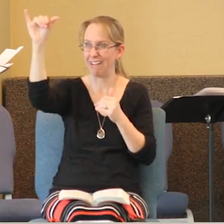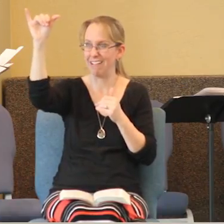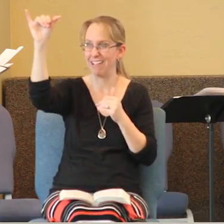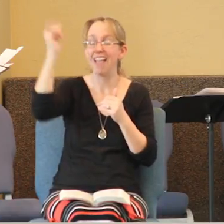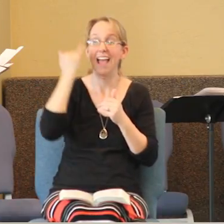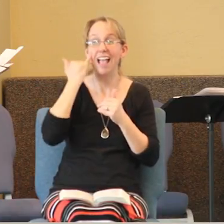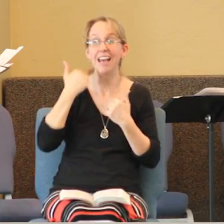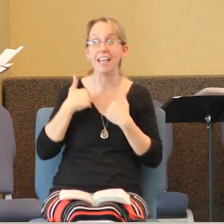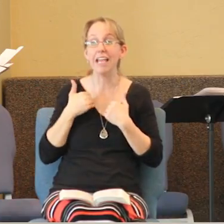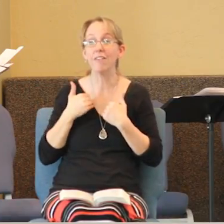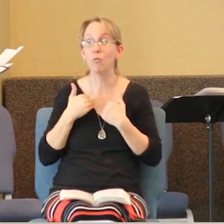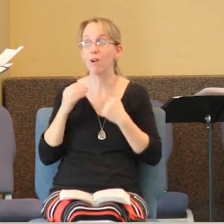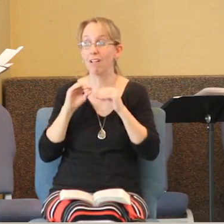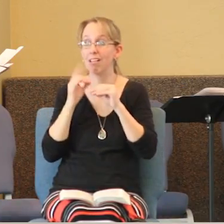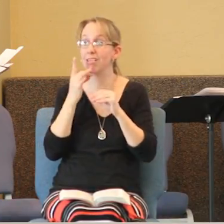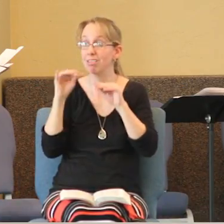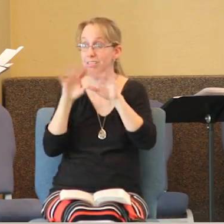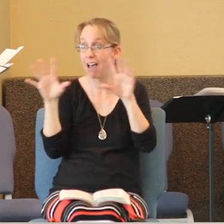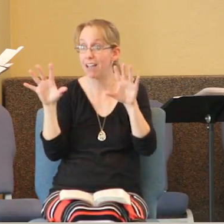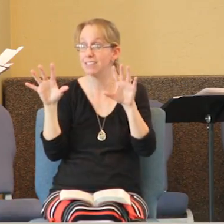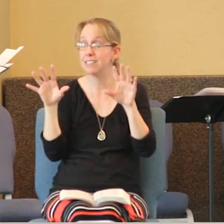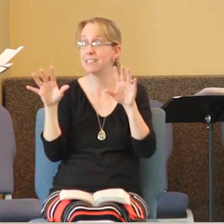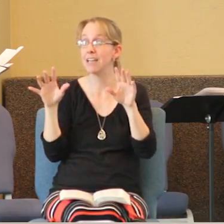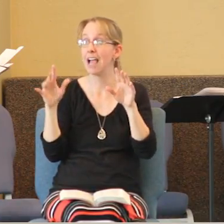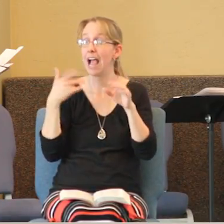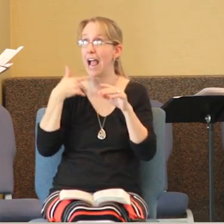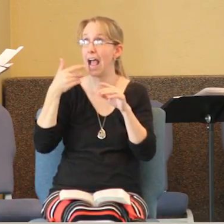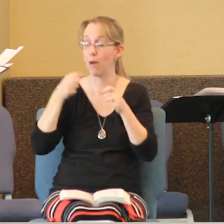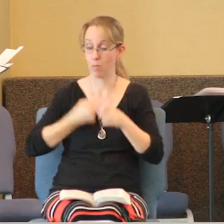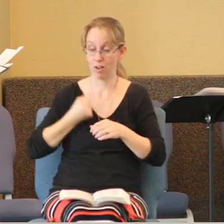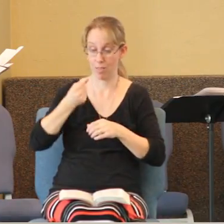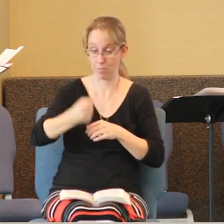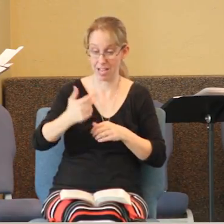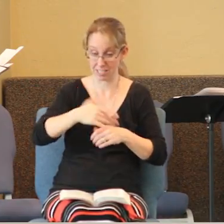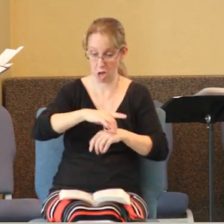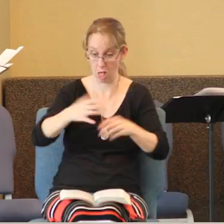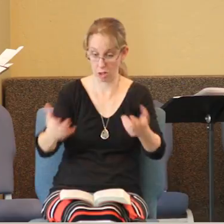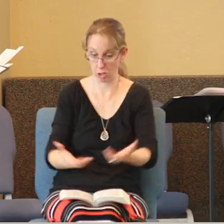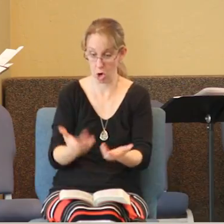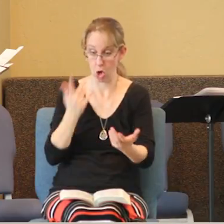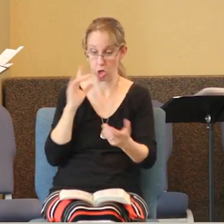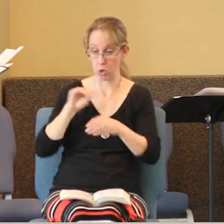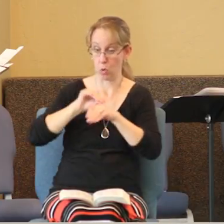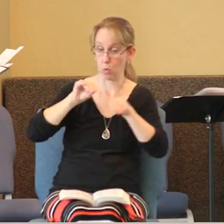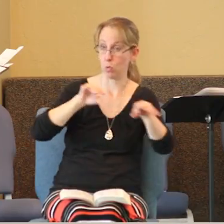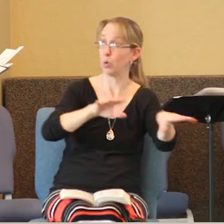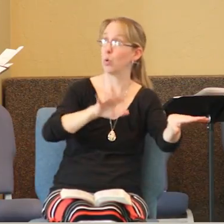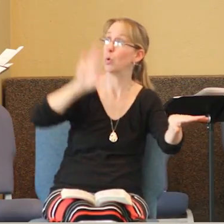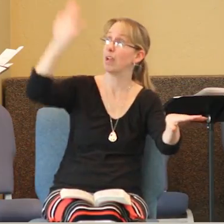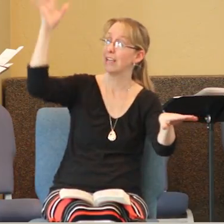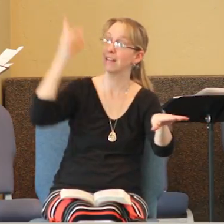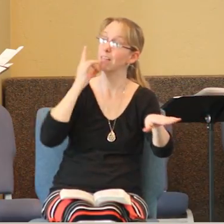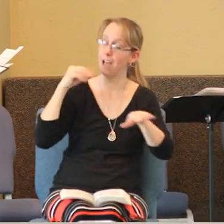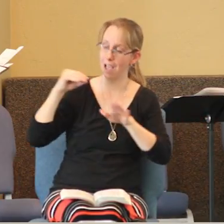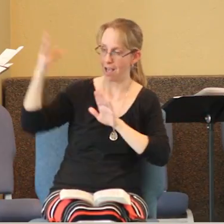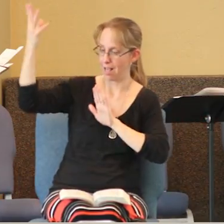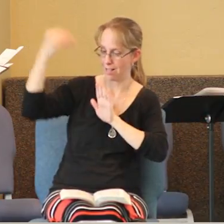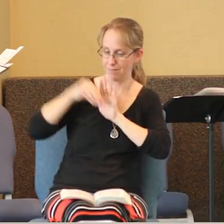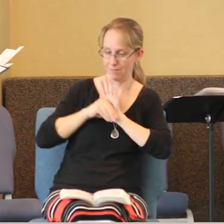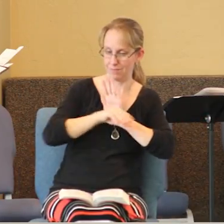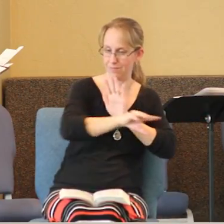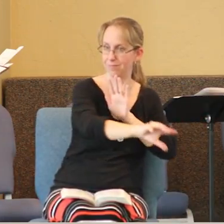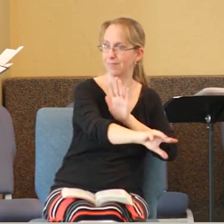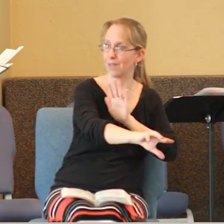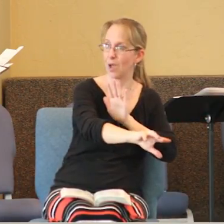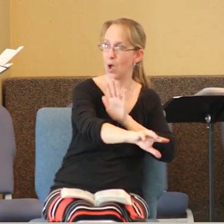we're the light of the world that God has placed on this planet to emanate His light, then part of what we're to be emanating